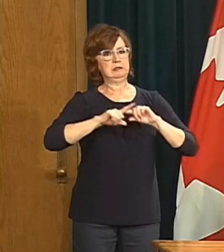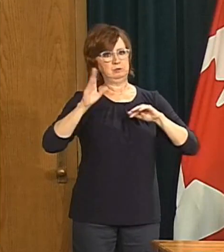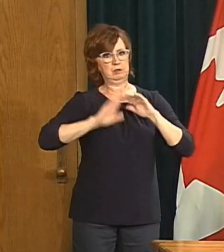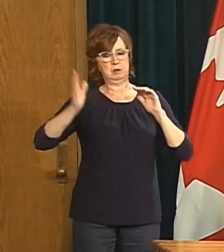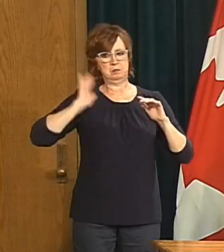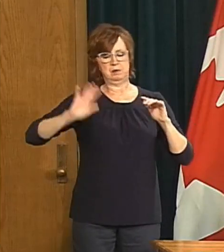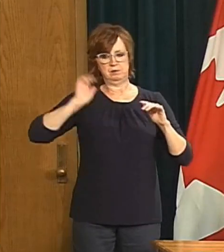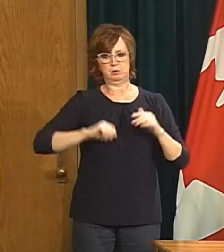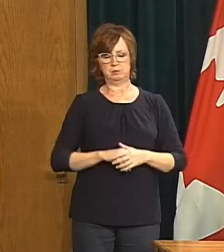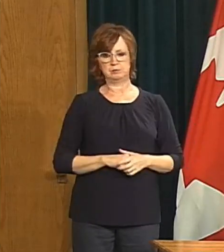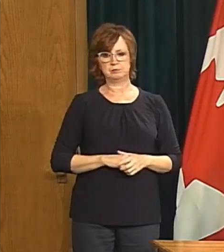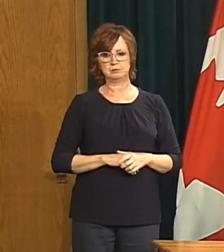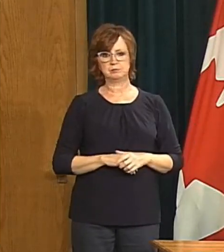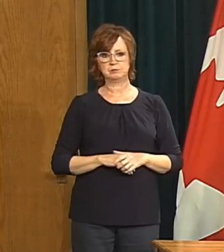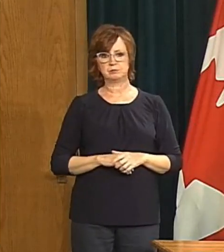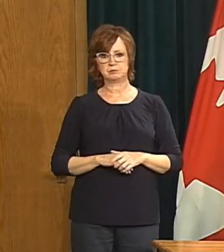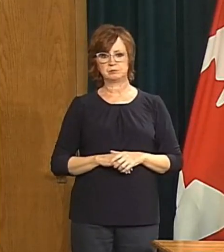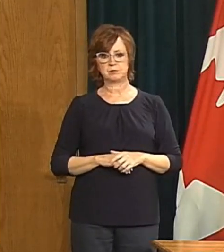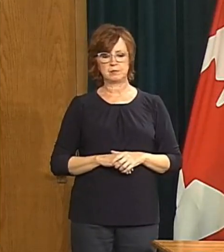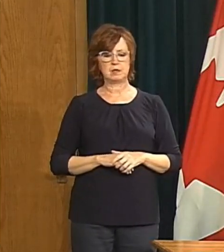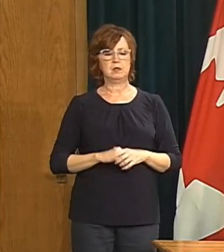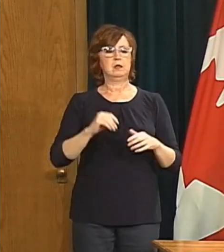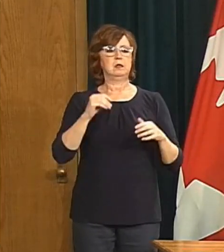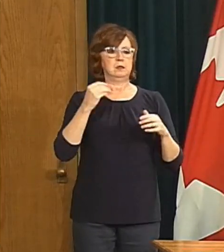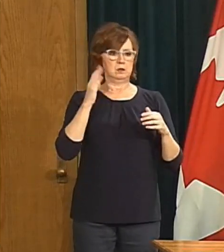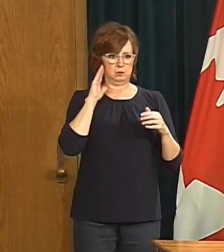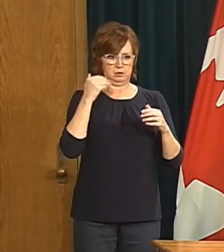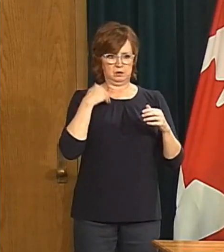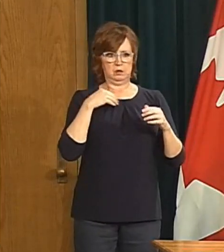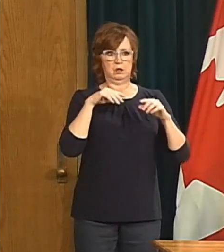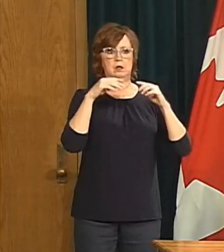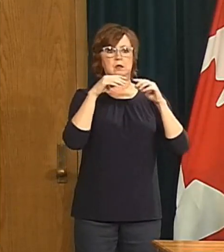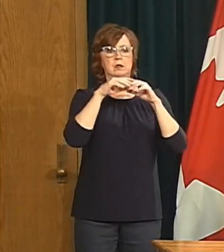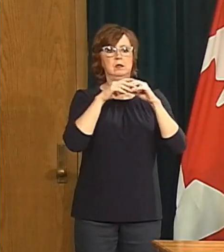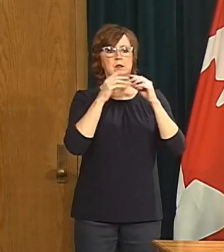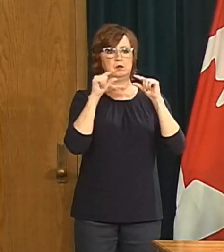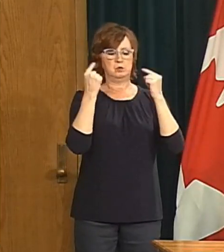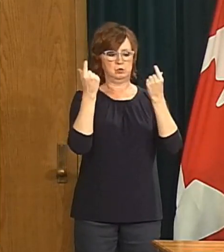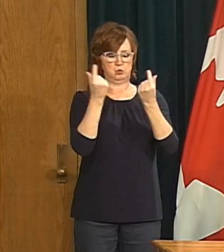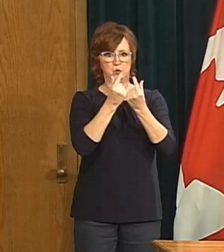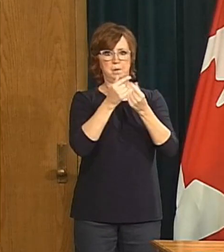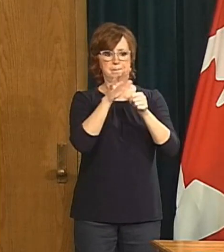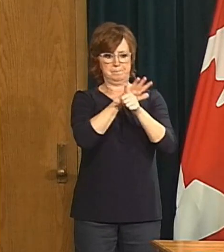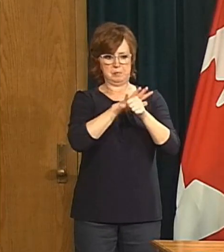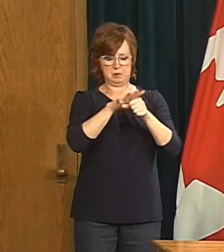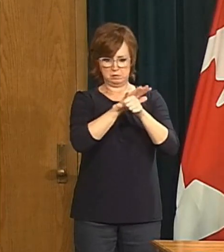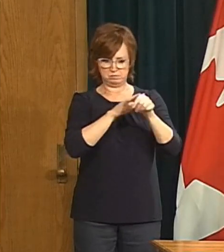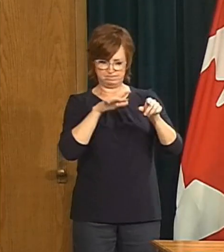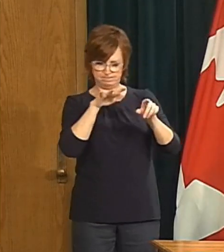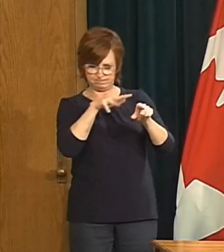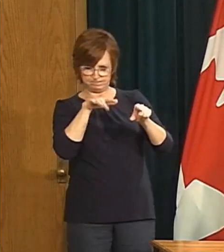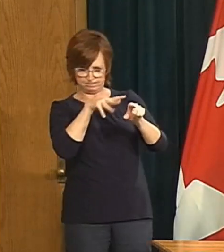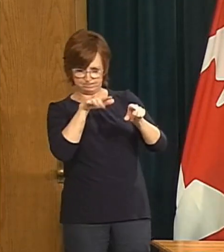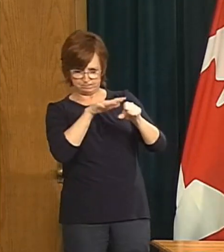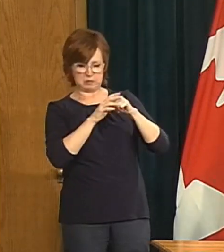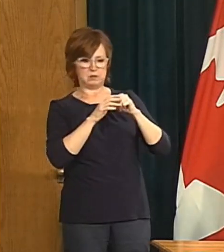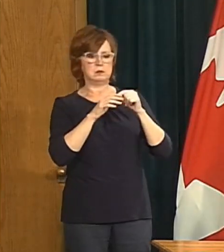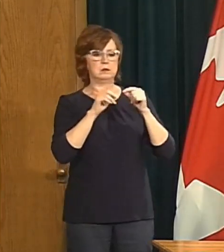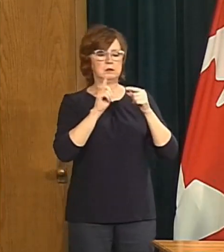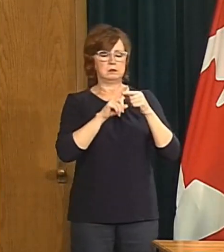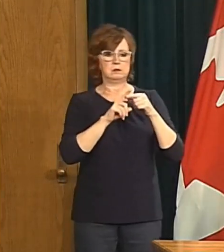those settings, testing is done very much more widely, just to catch a cluster and